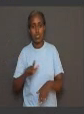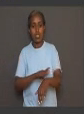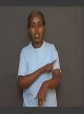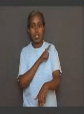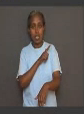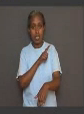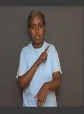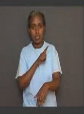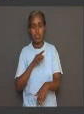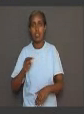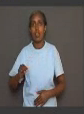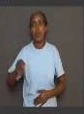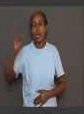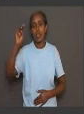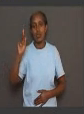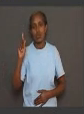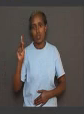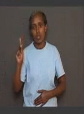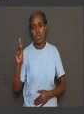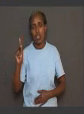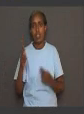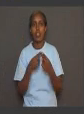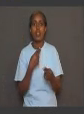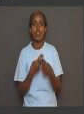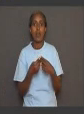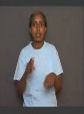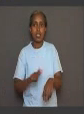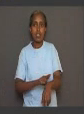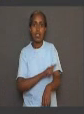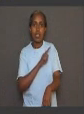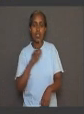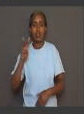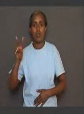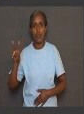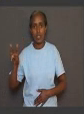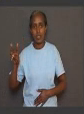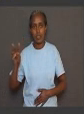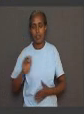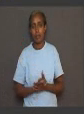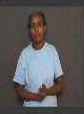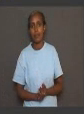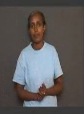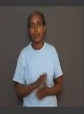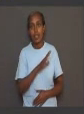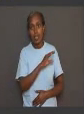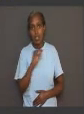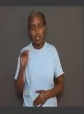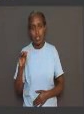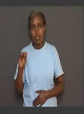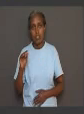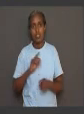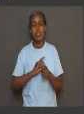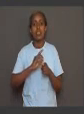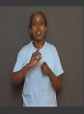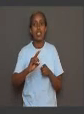is magnitude K times the length of V, and whose